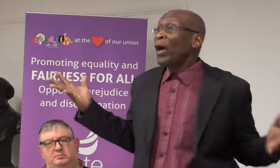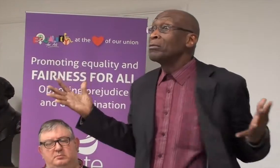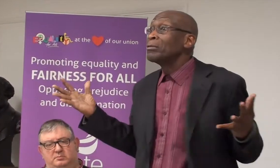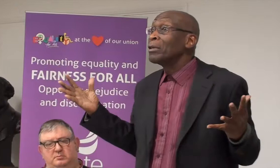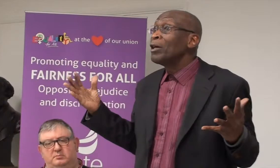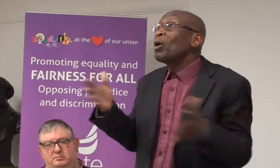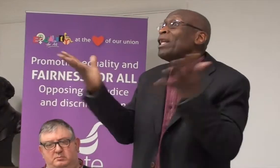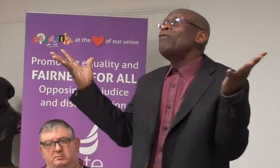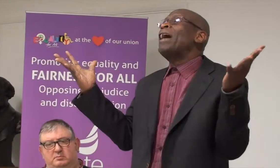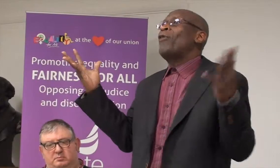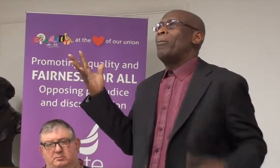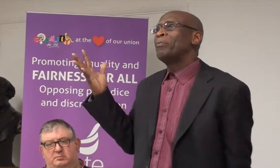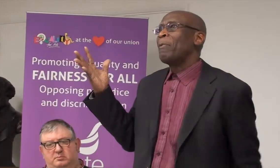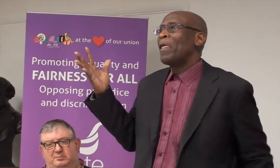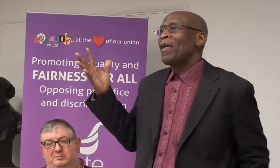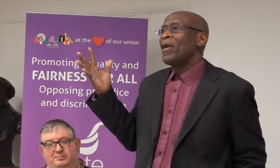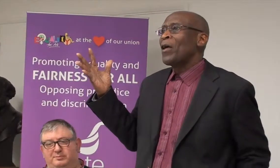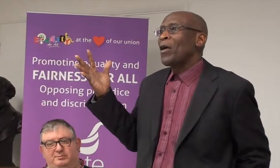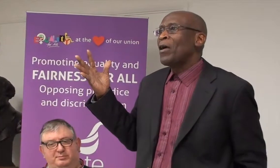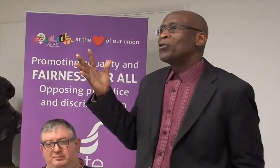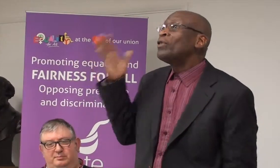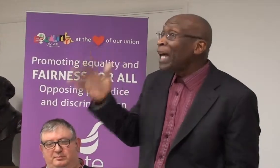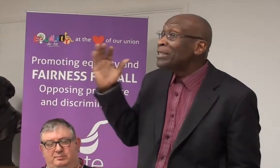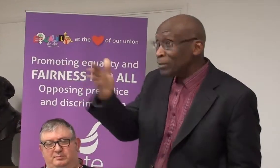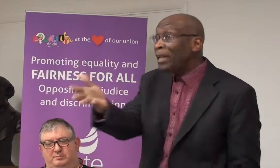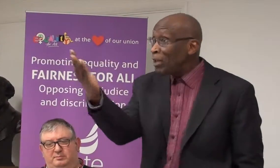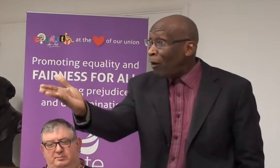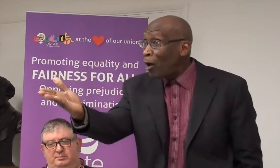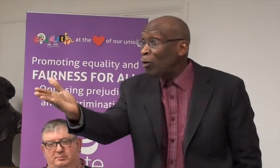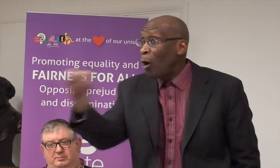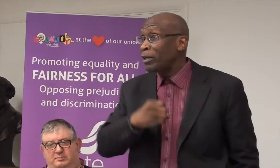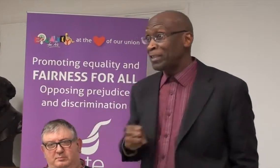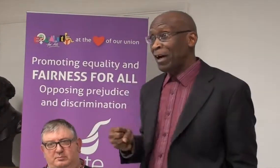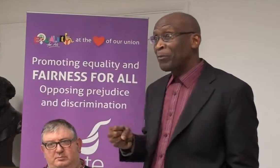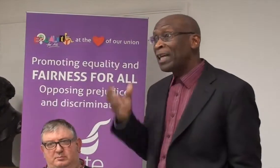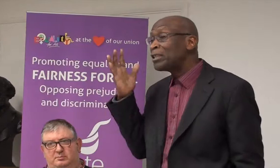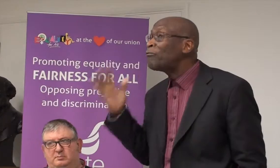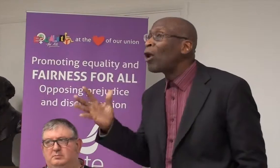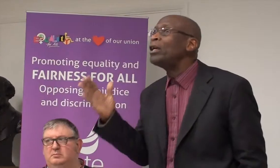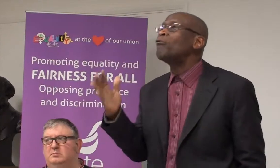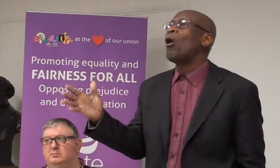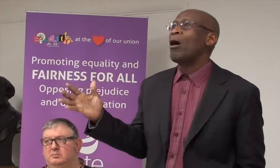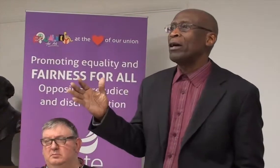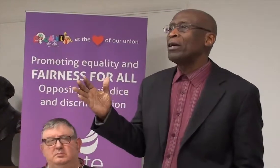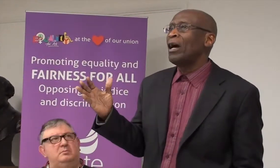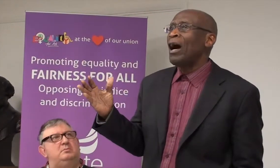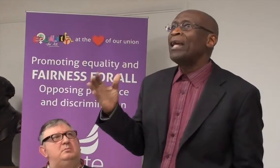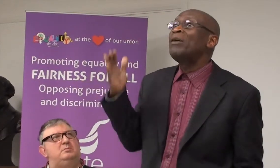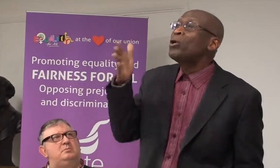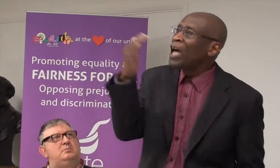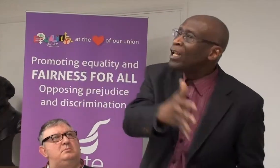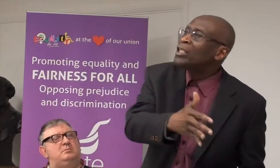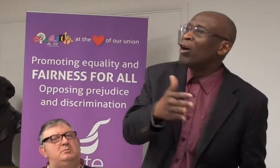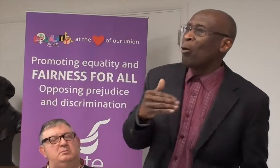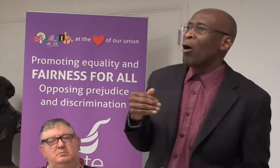They didn't win. So what did they fight for? So that is the folly of war, sister. That is the folly of war and